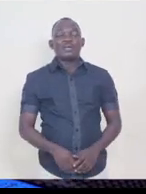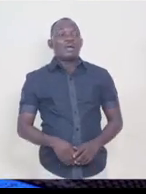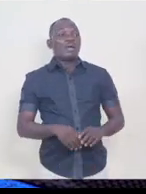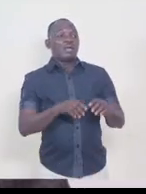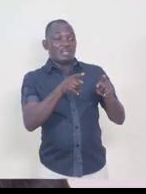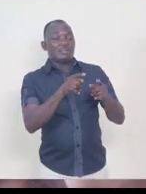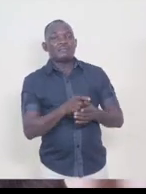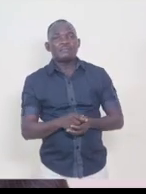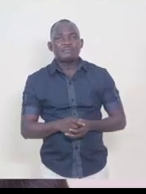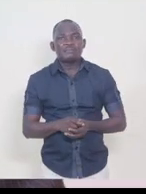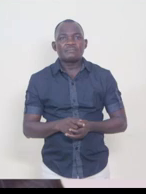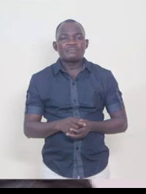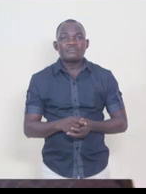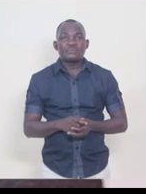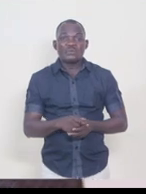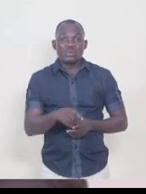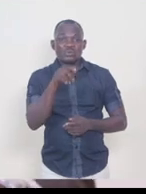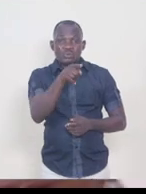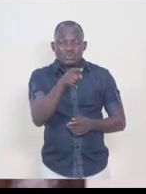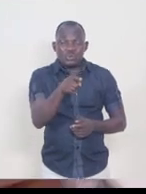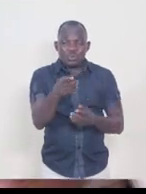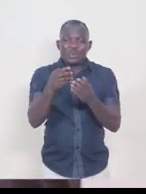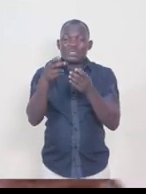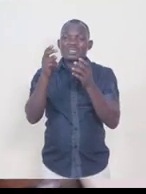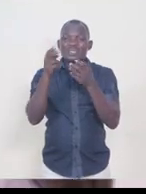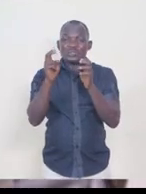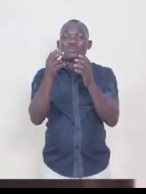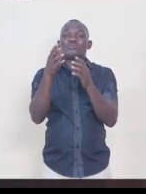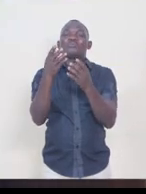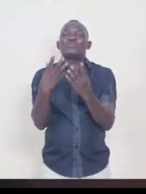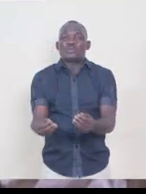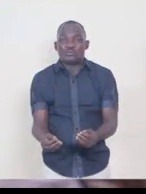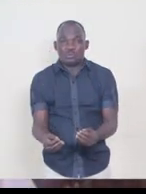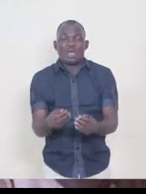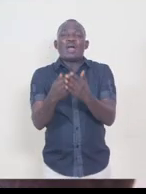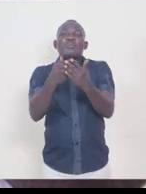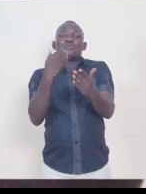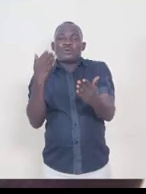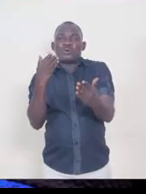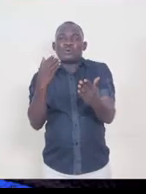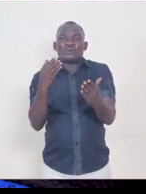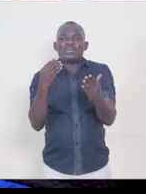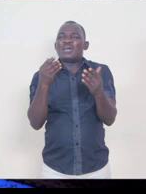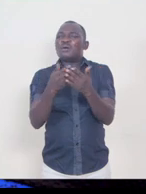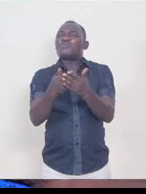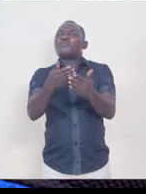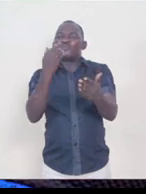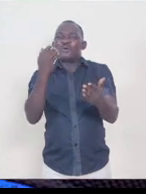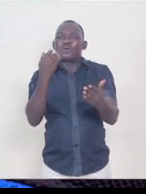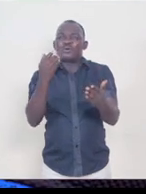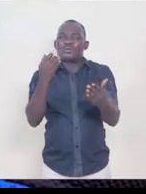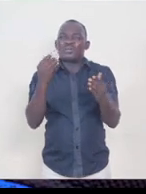Look, you want this to go away before it gets very, very